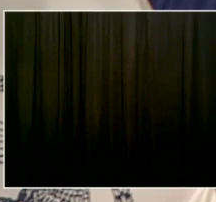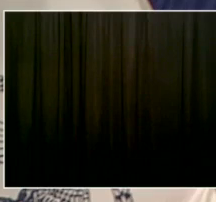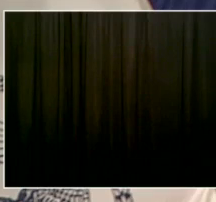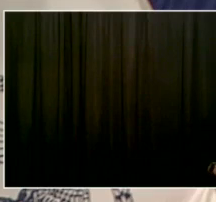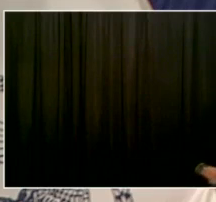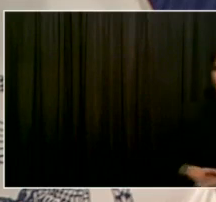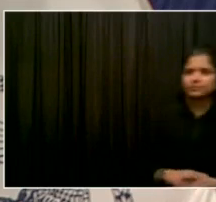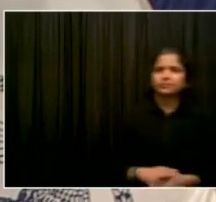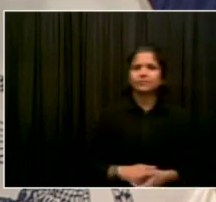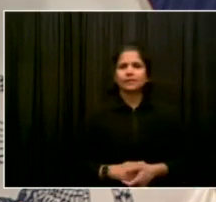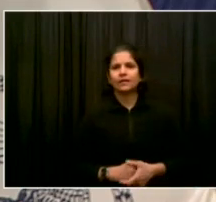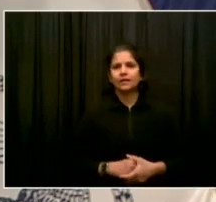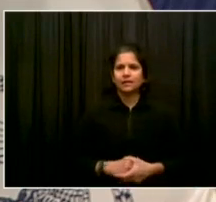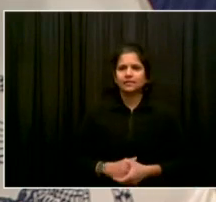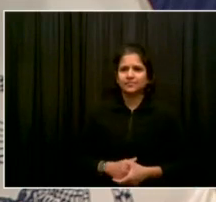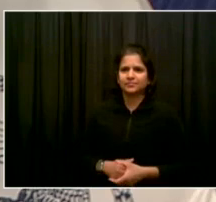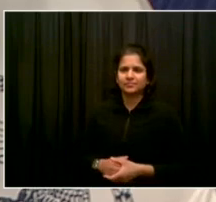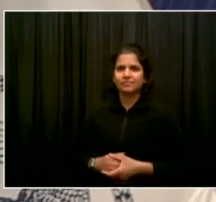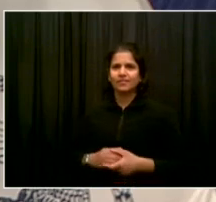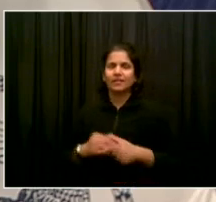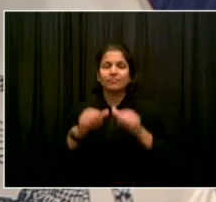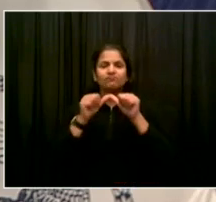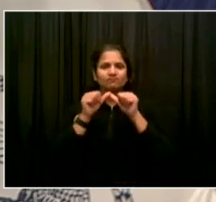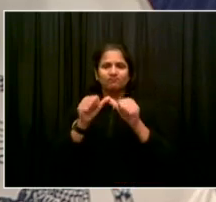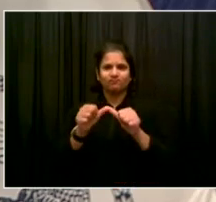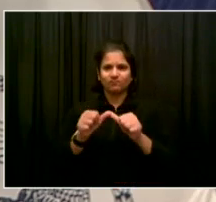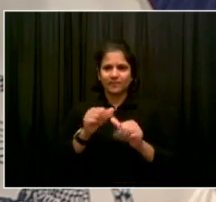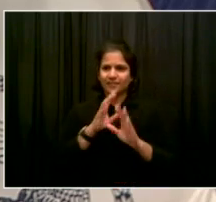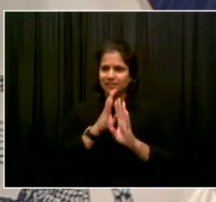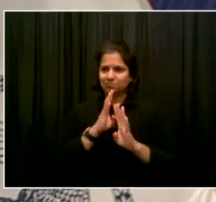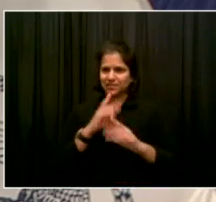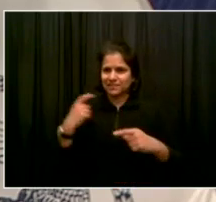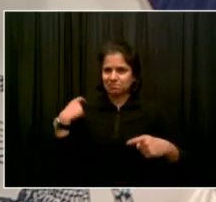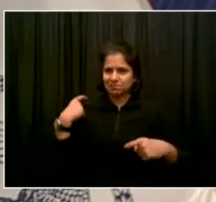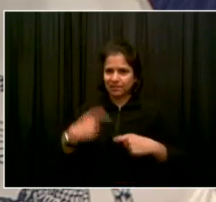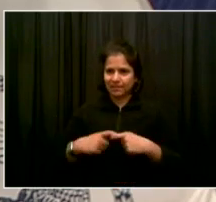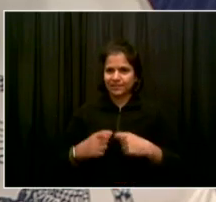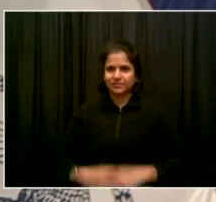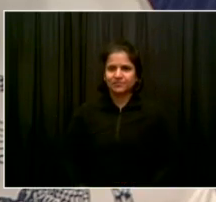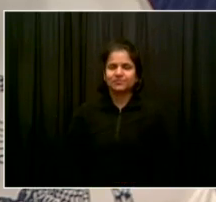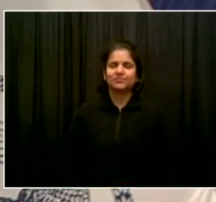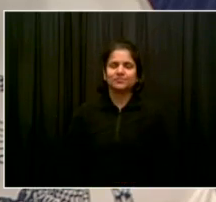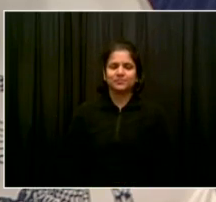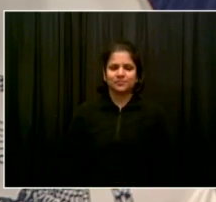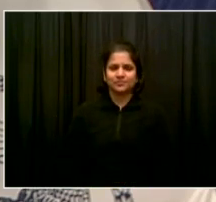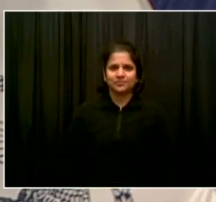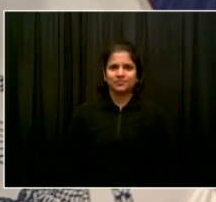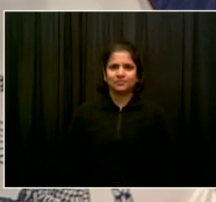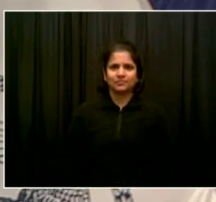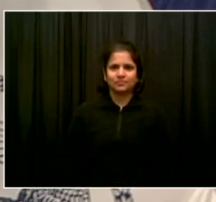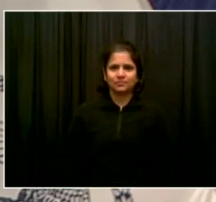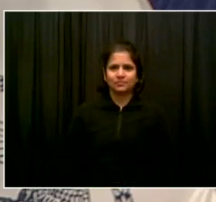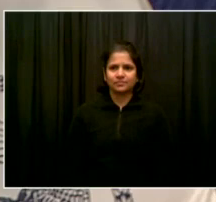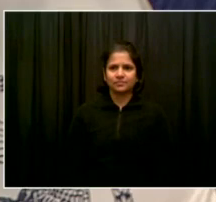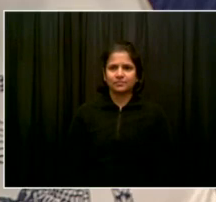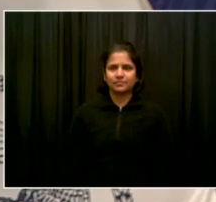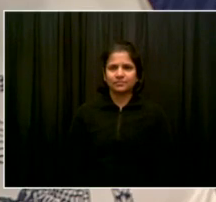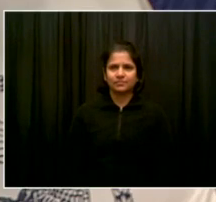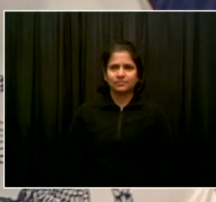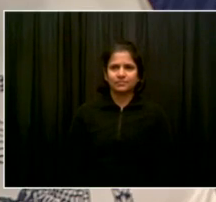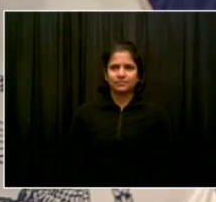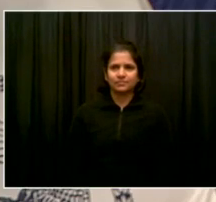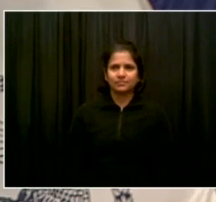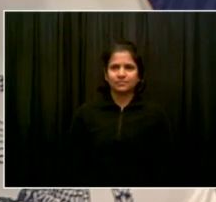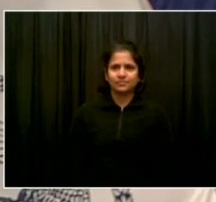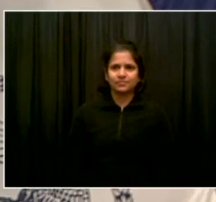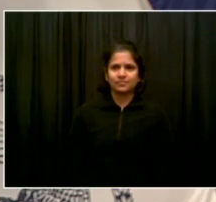aún más sitios de prueba, horarios extendidos y más personal. Queremos